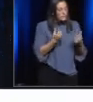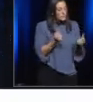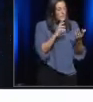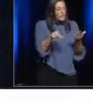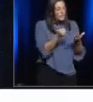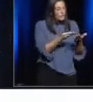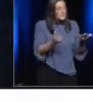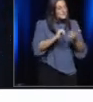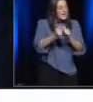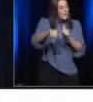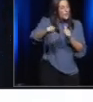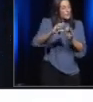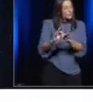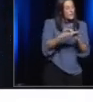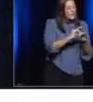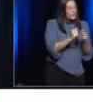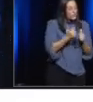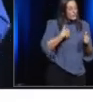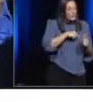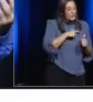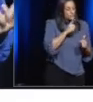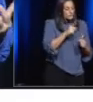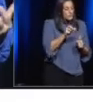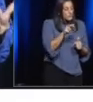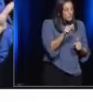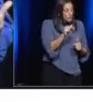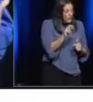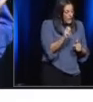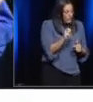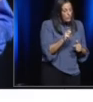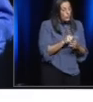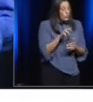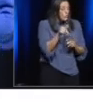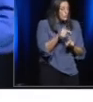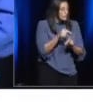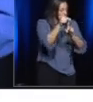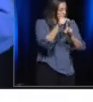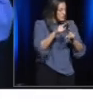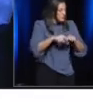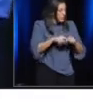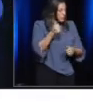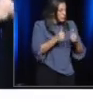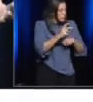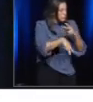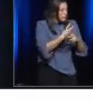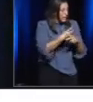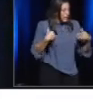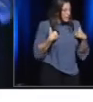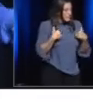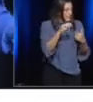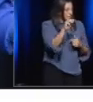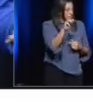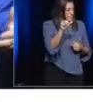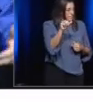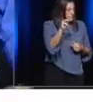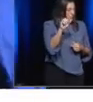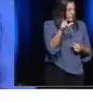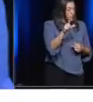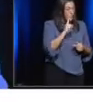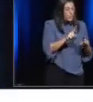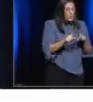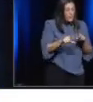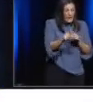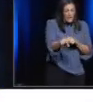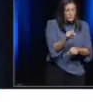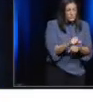which are rare or unique compared to terrestrial mammals. So we really need to have a massive effort somewhere in the academy, ain't gonna